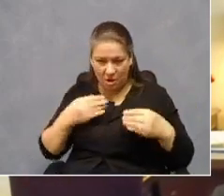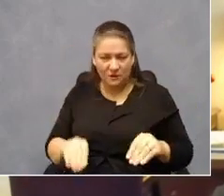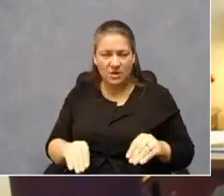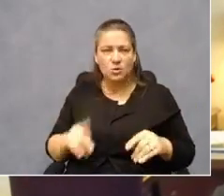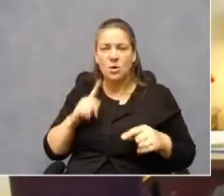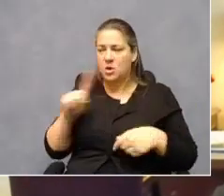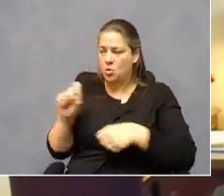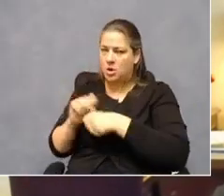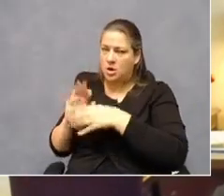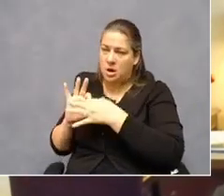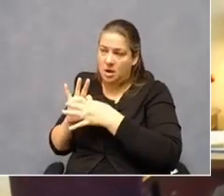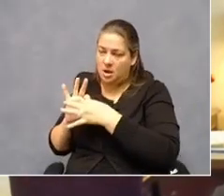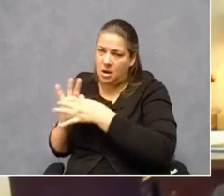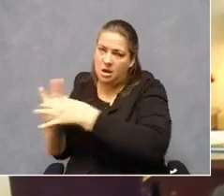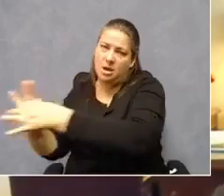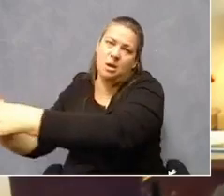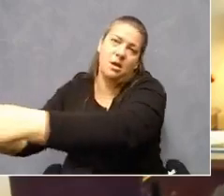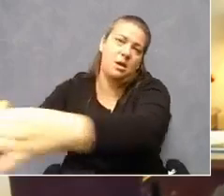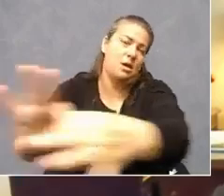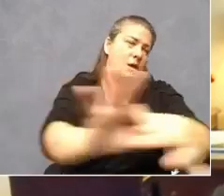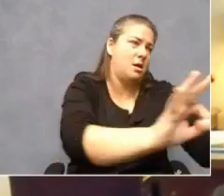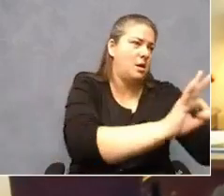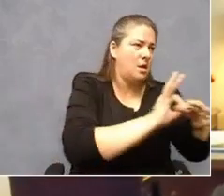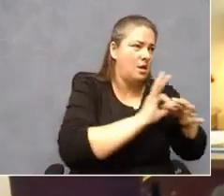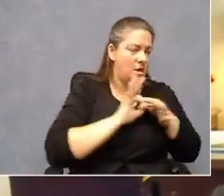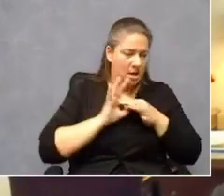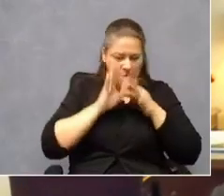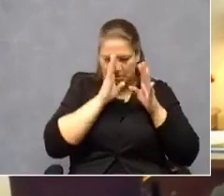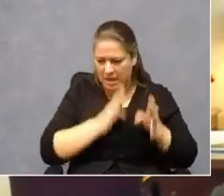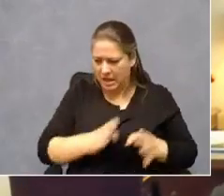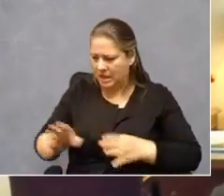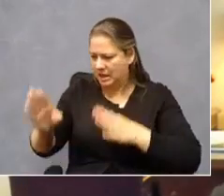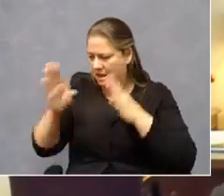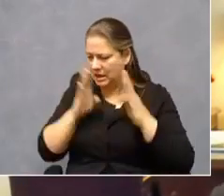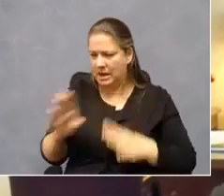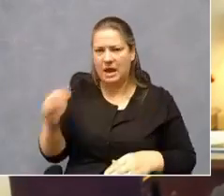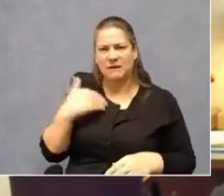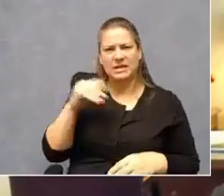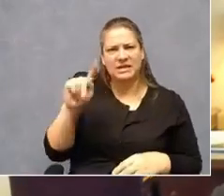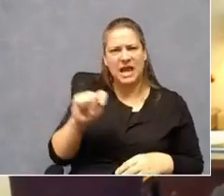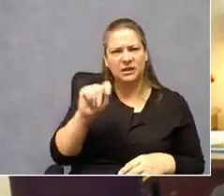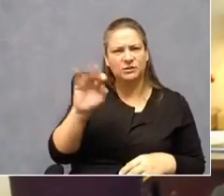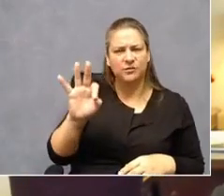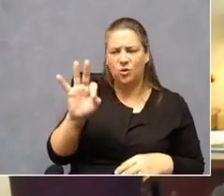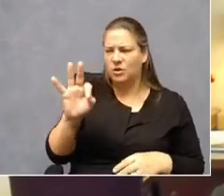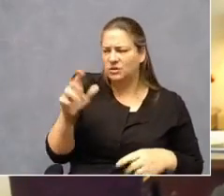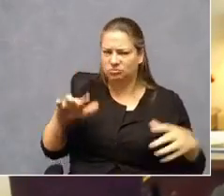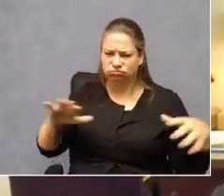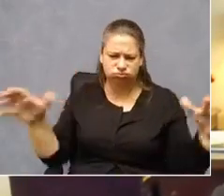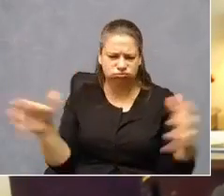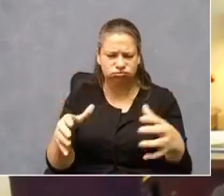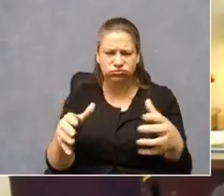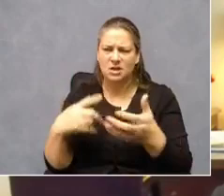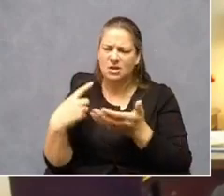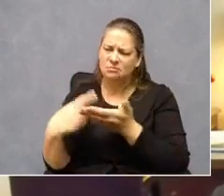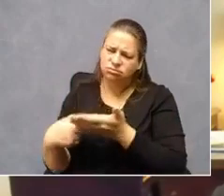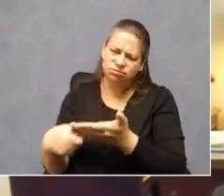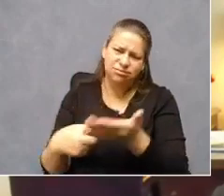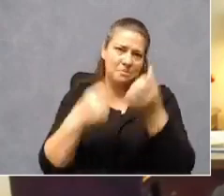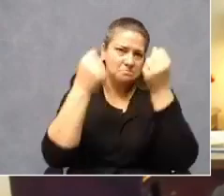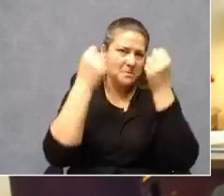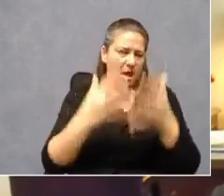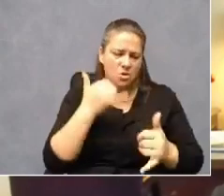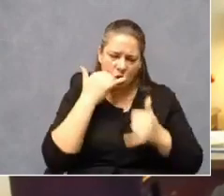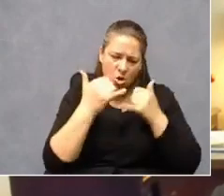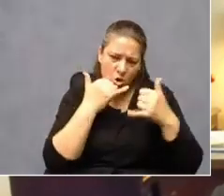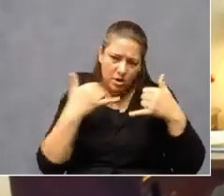care task force together, have been on numerous calls, and really working hand in